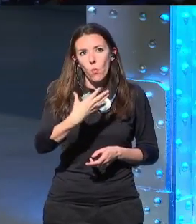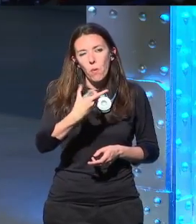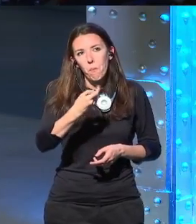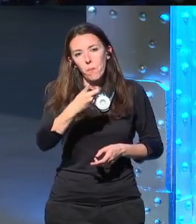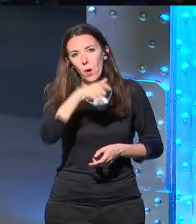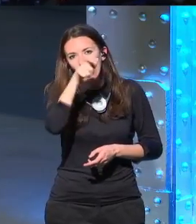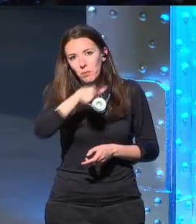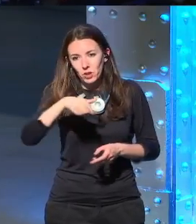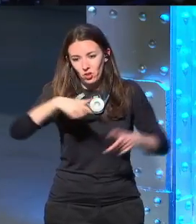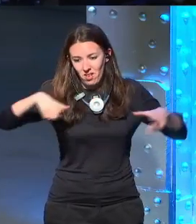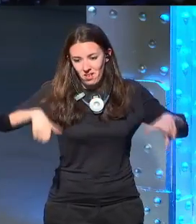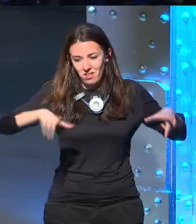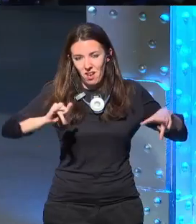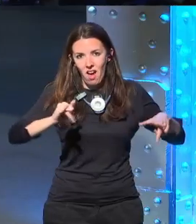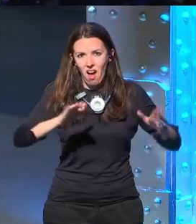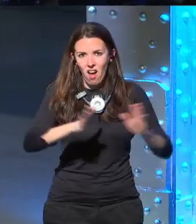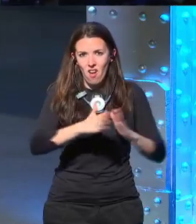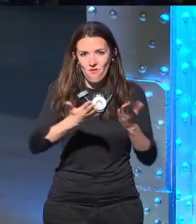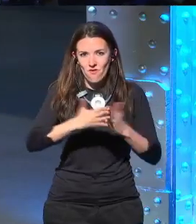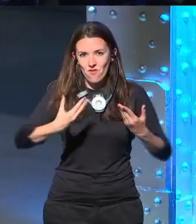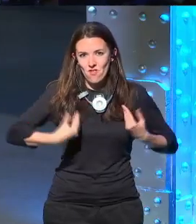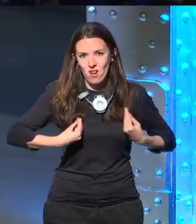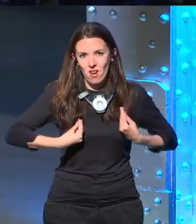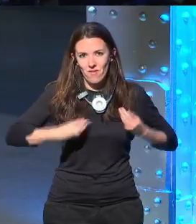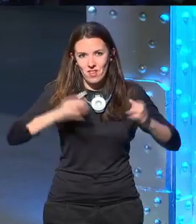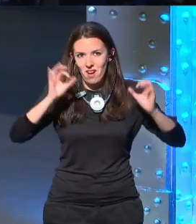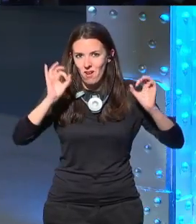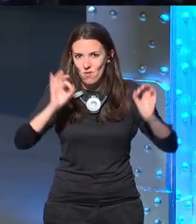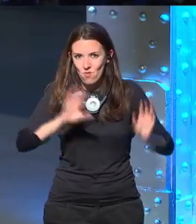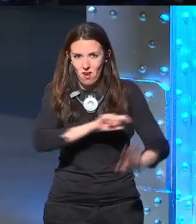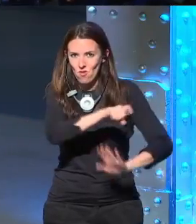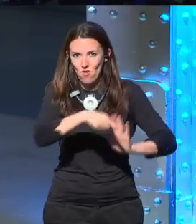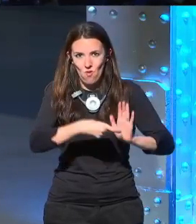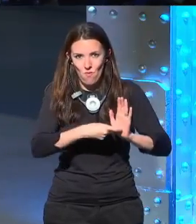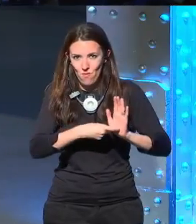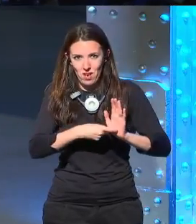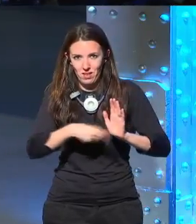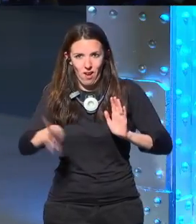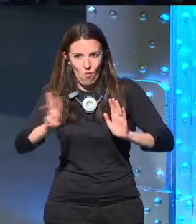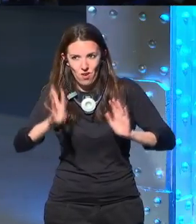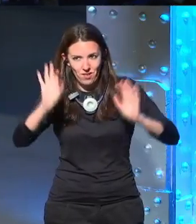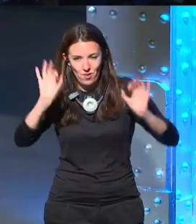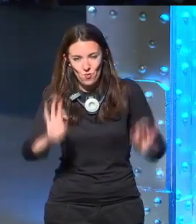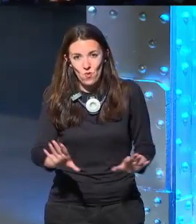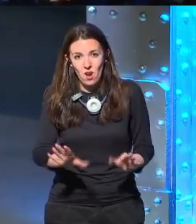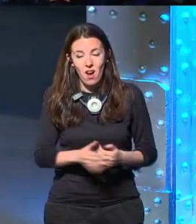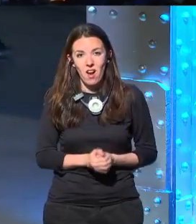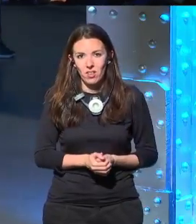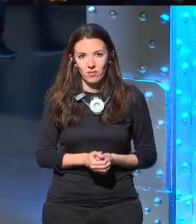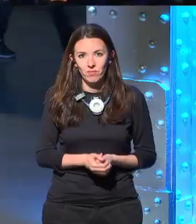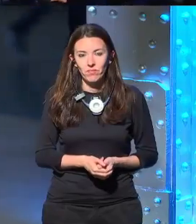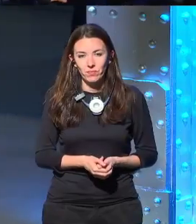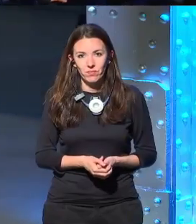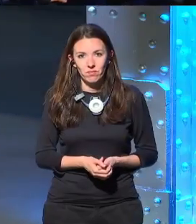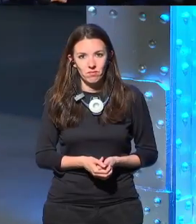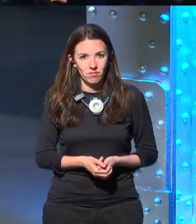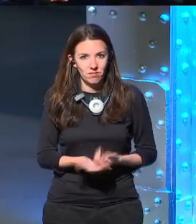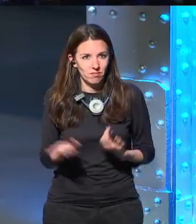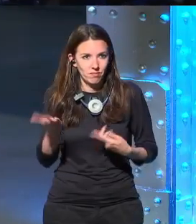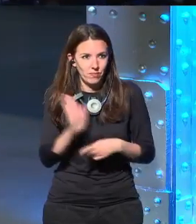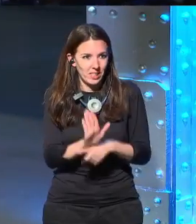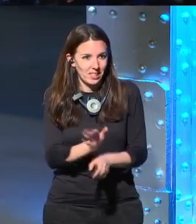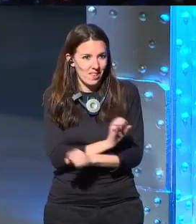probably one of the few people in this room that has a biography as complex and complete, or as complete as